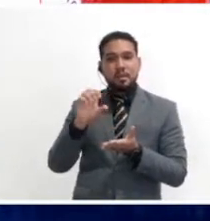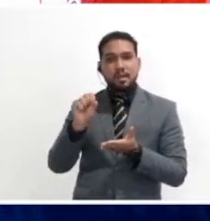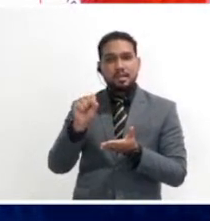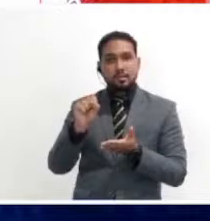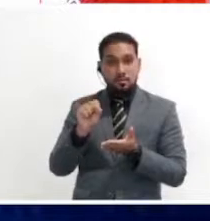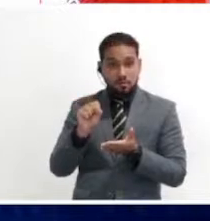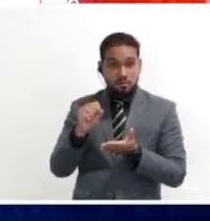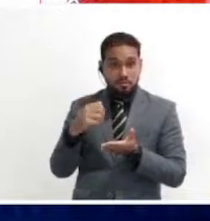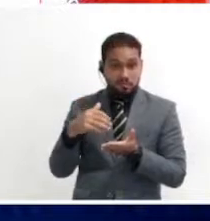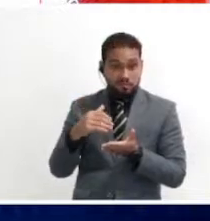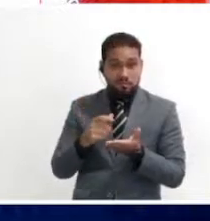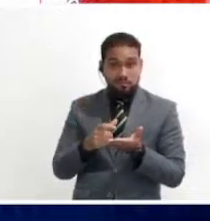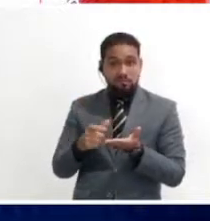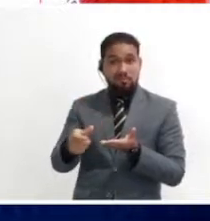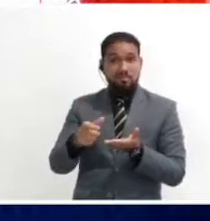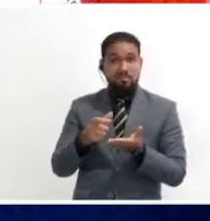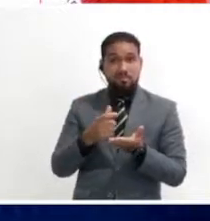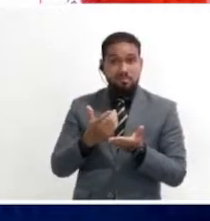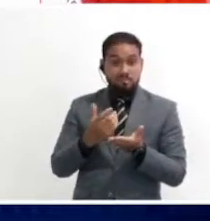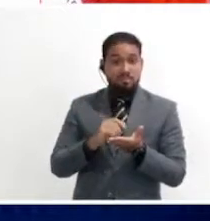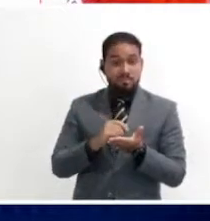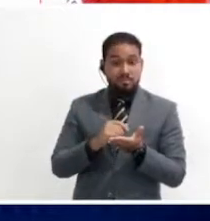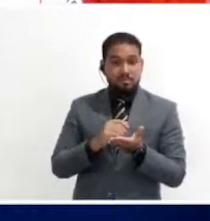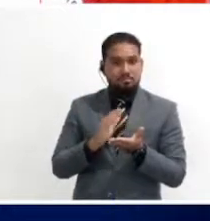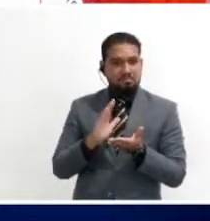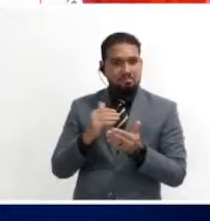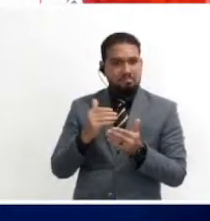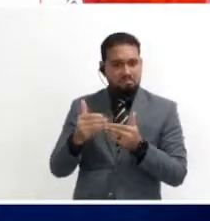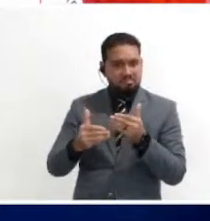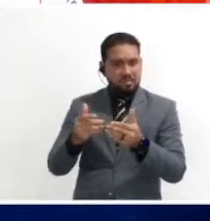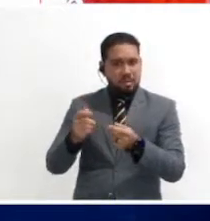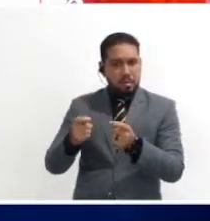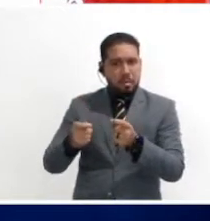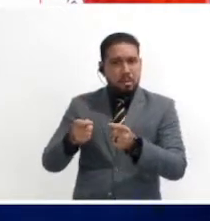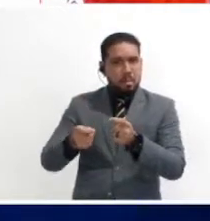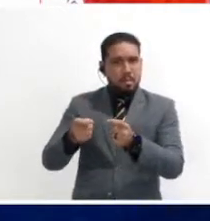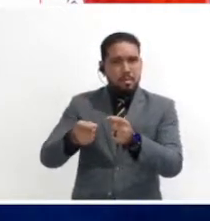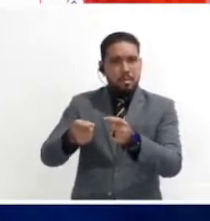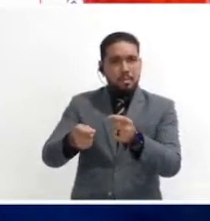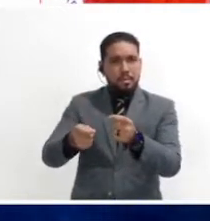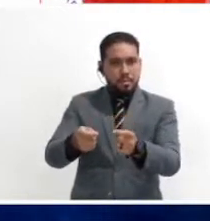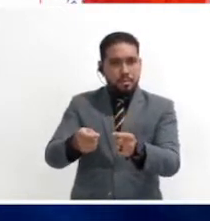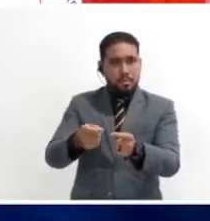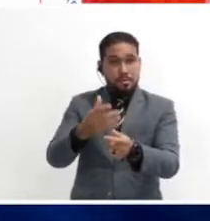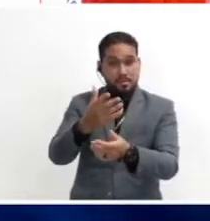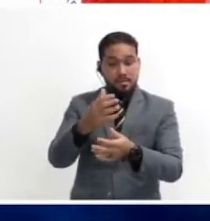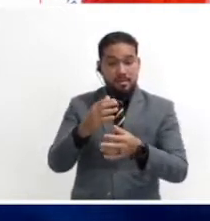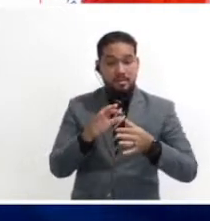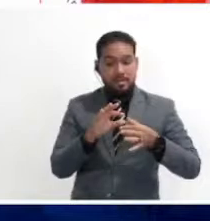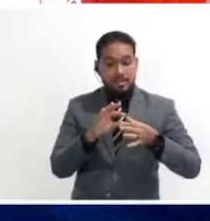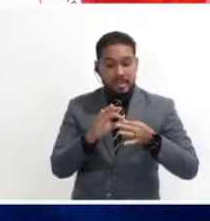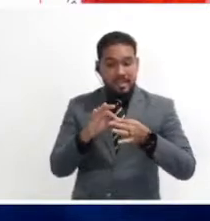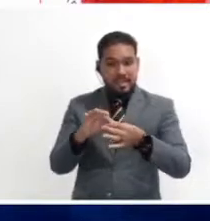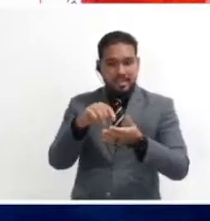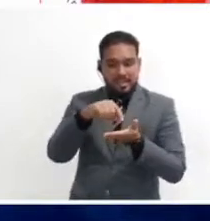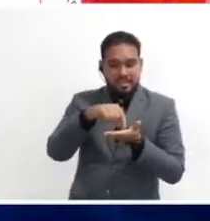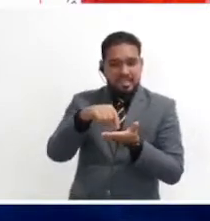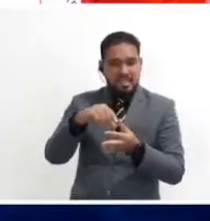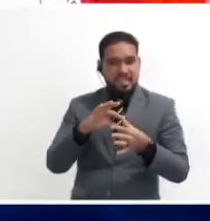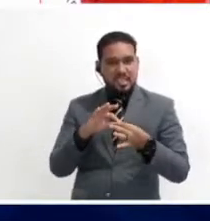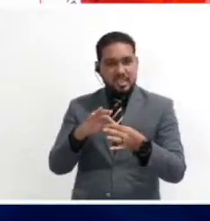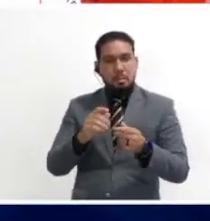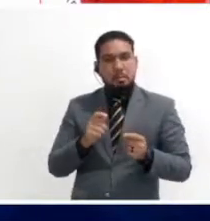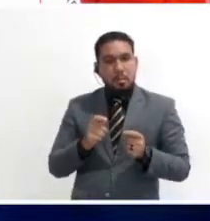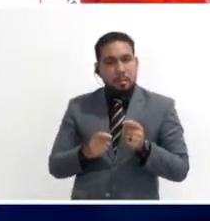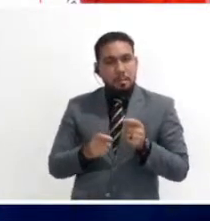at the same time that the pitch is changing, typically the numbers of interconnects are changing. So you can see on the chip